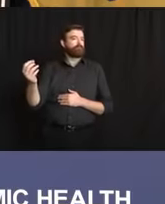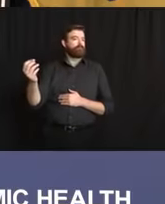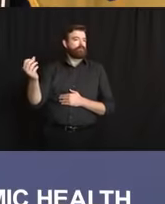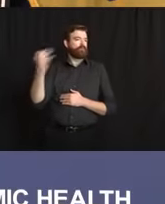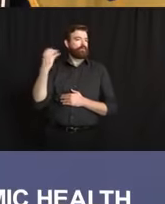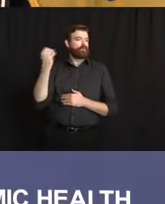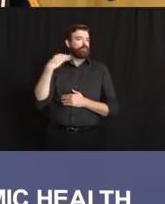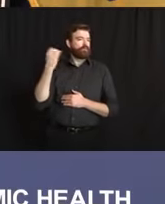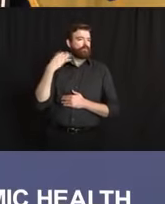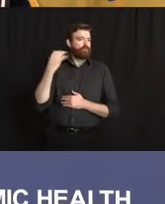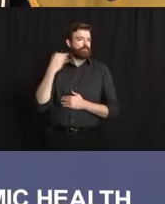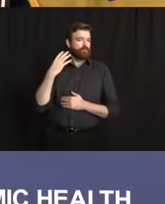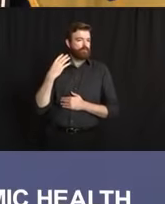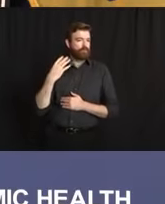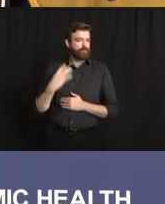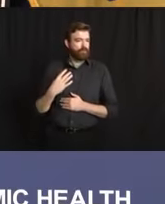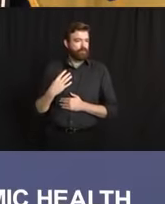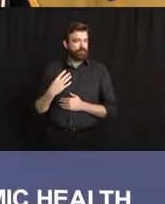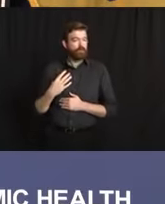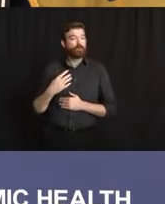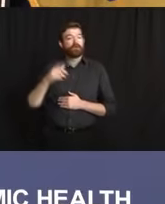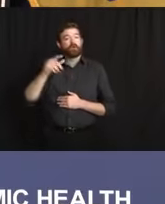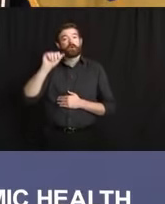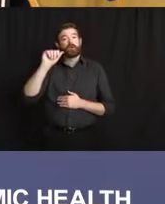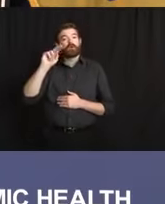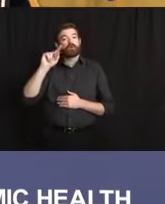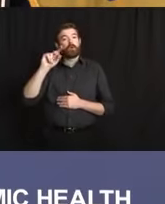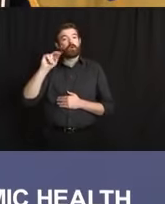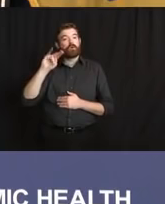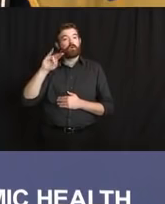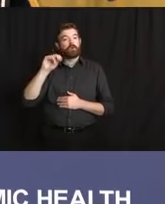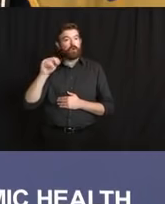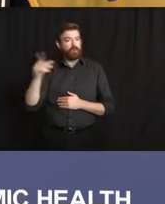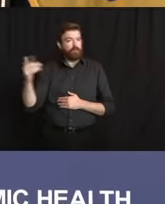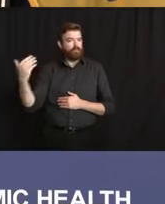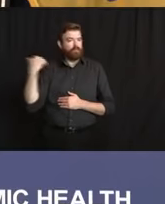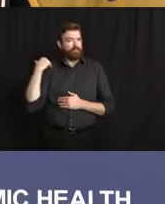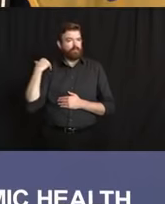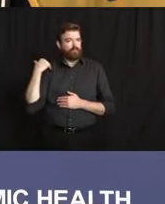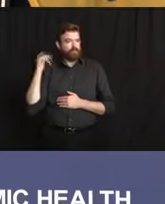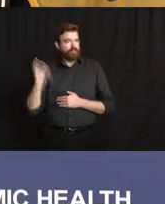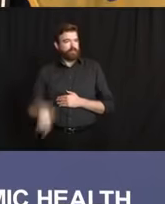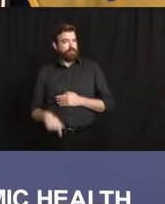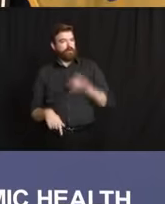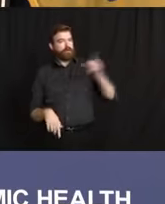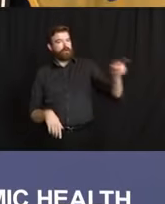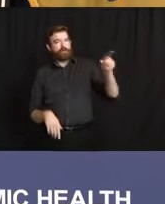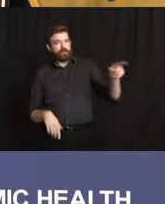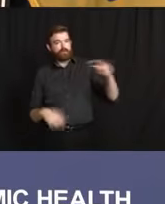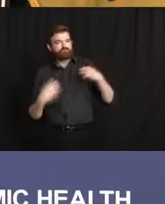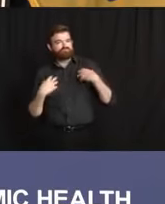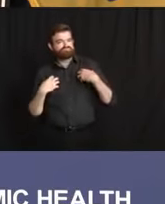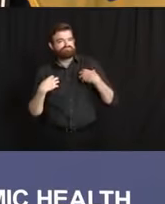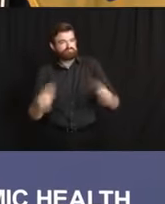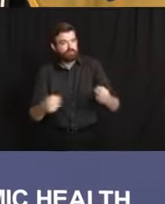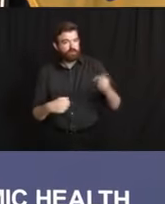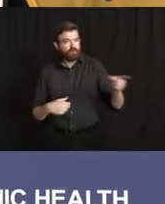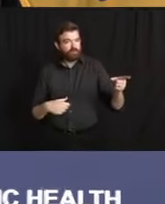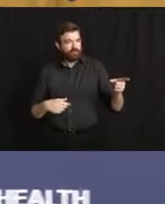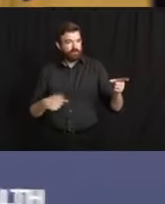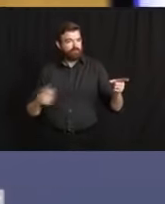actually have known about him for a while, and I've been praying for him, but I want to give Janet a shout out too. How are we doing overnight, Pat? Any news to